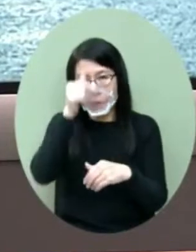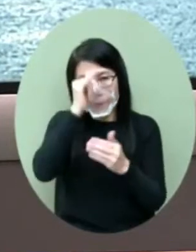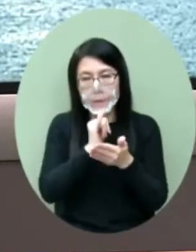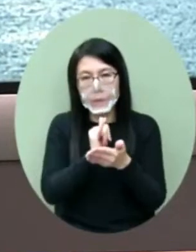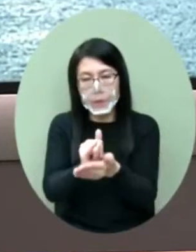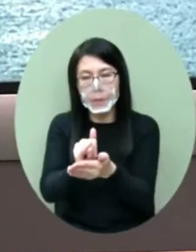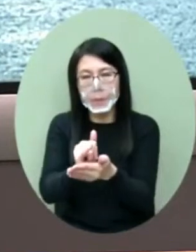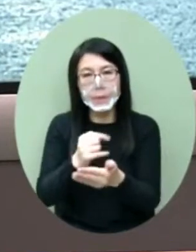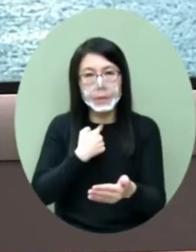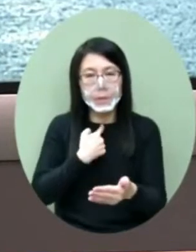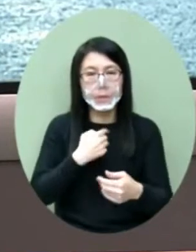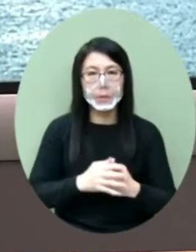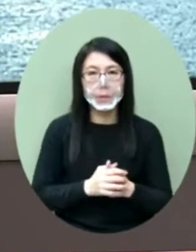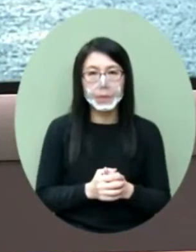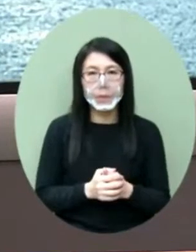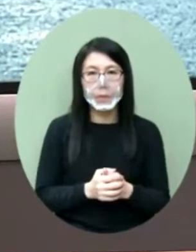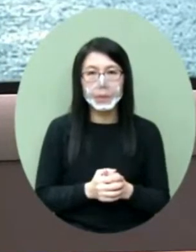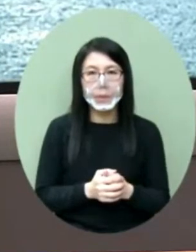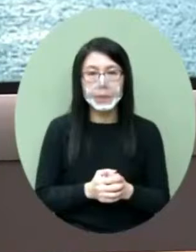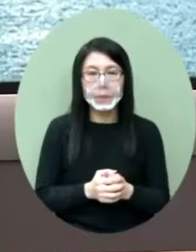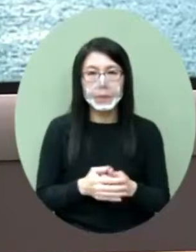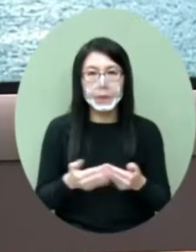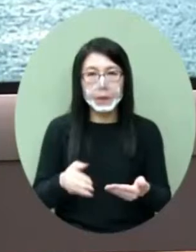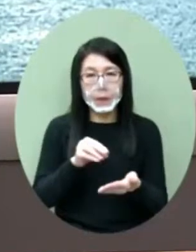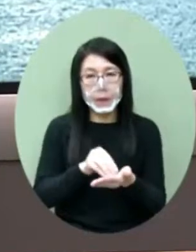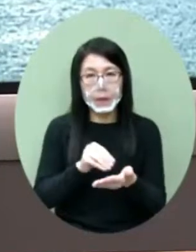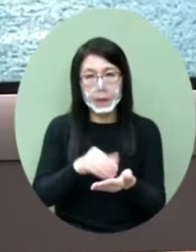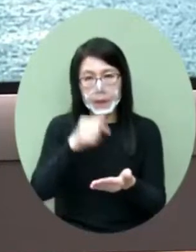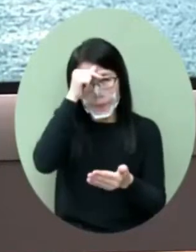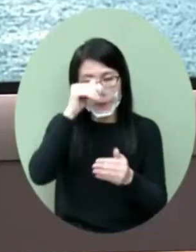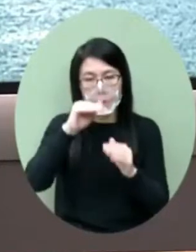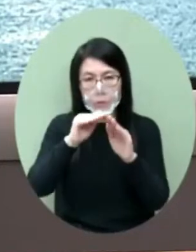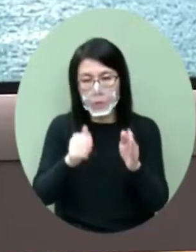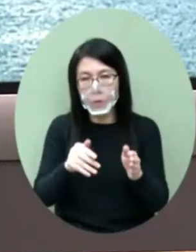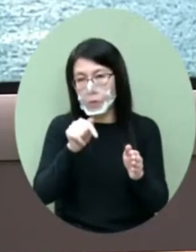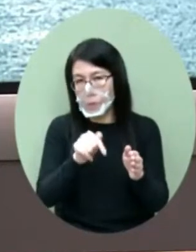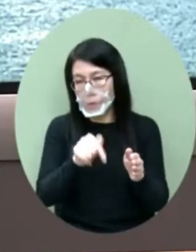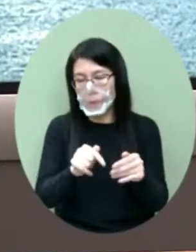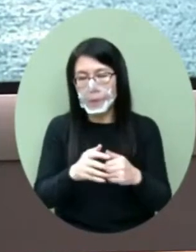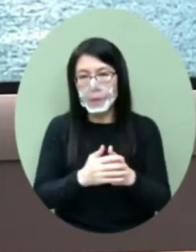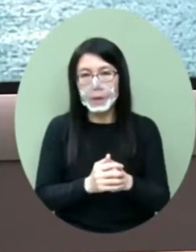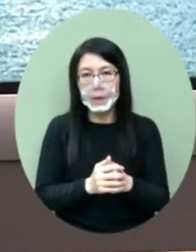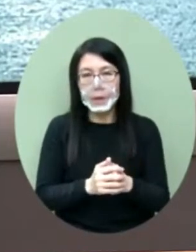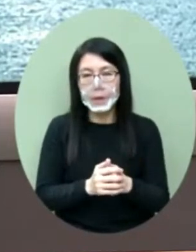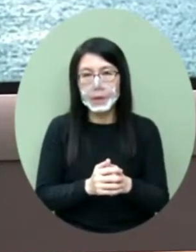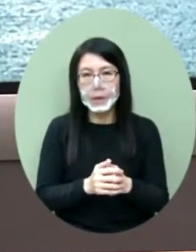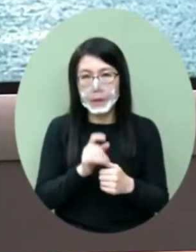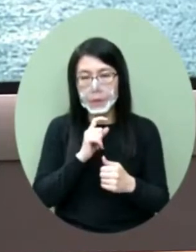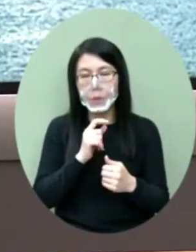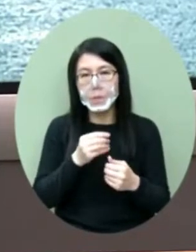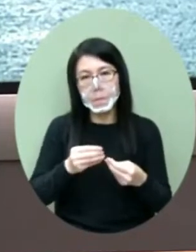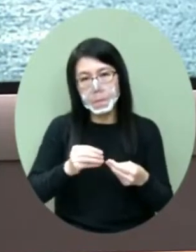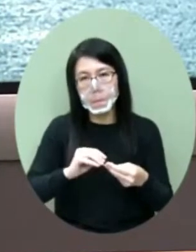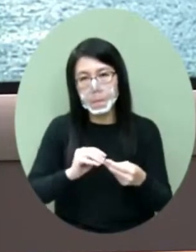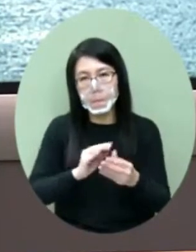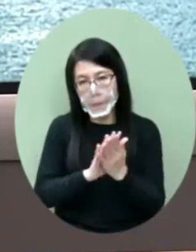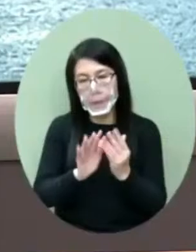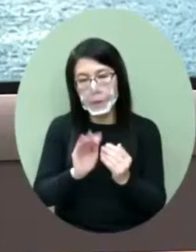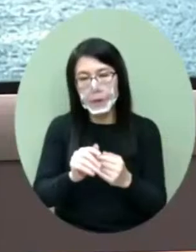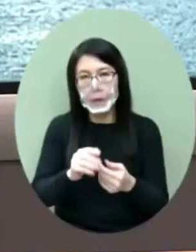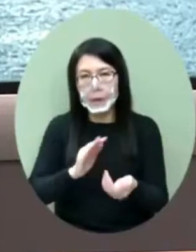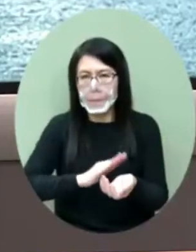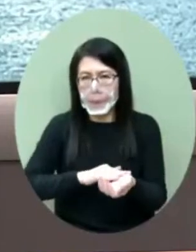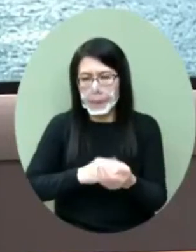mortality rate and the need for hospitalization. Our designated clinics